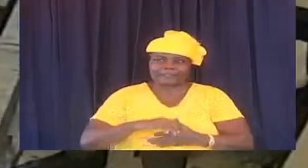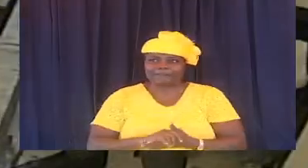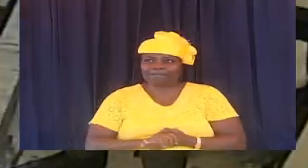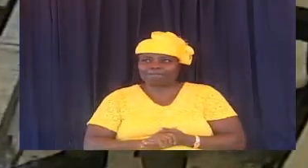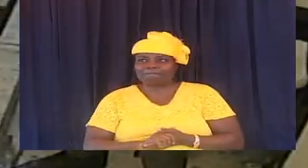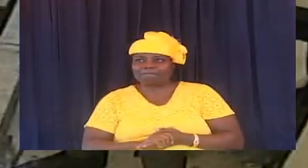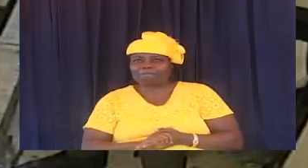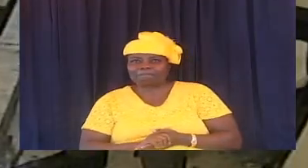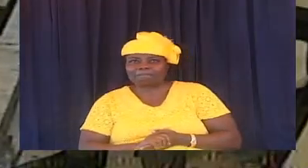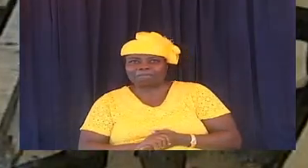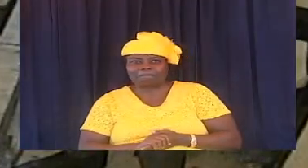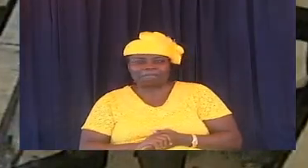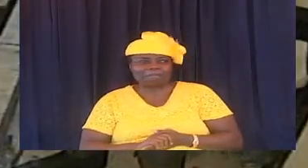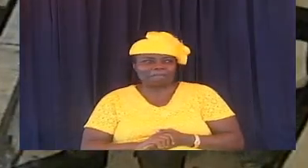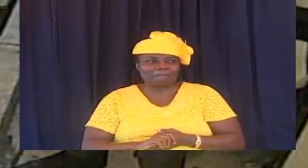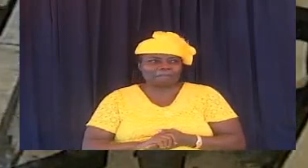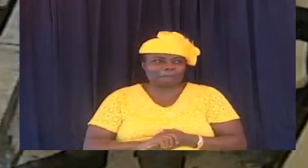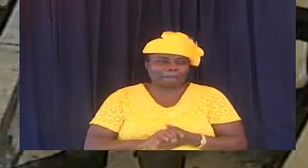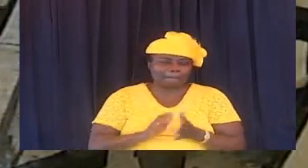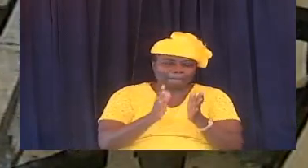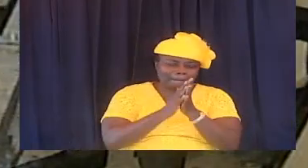It's hymn number